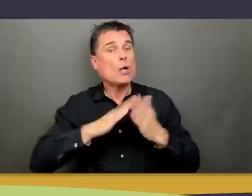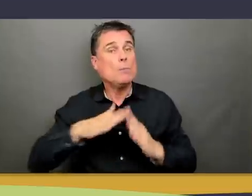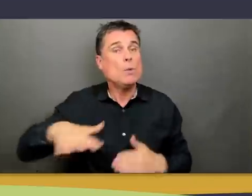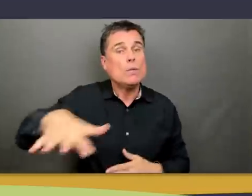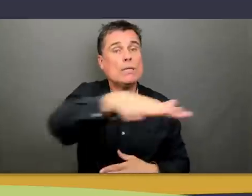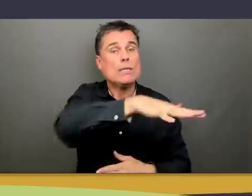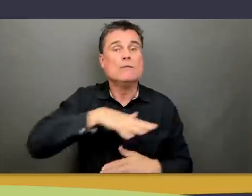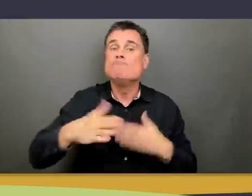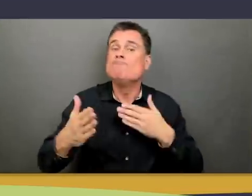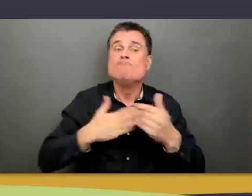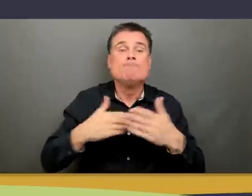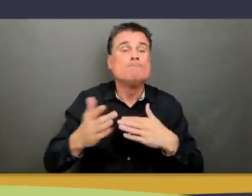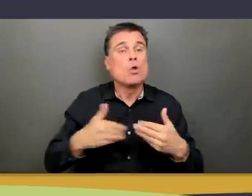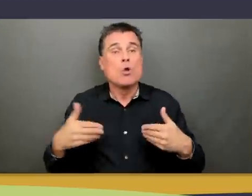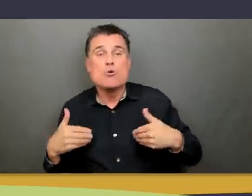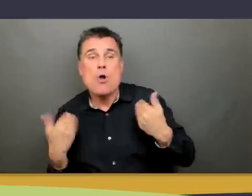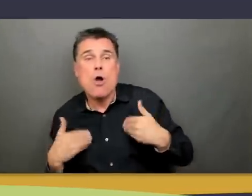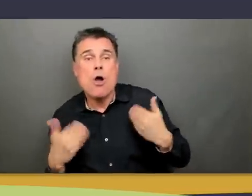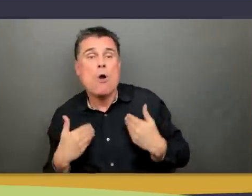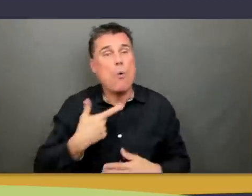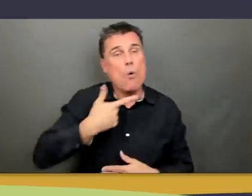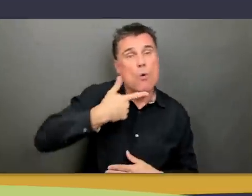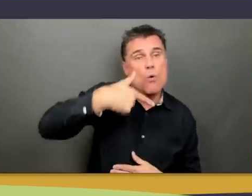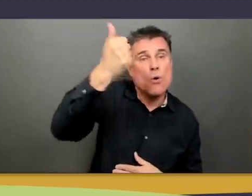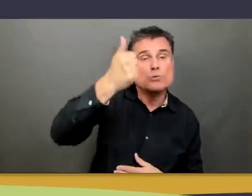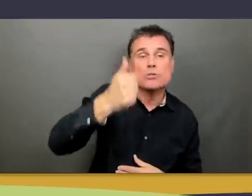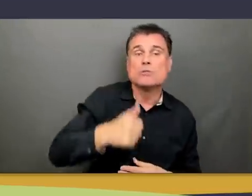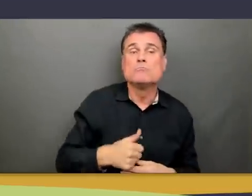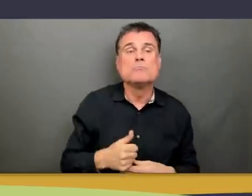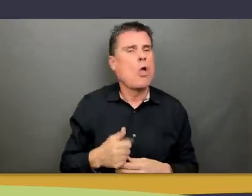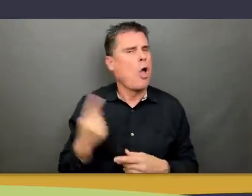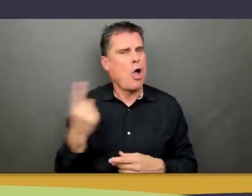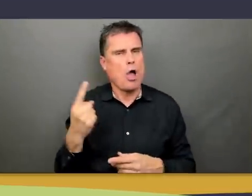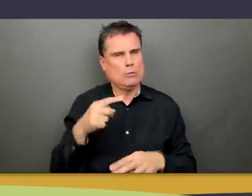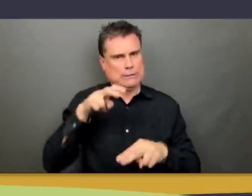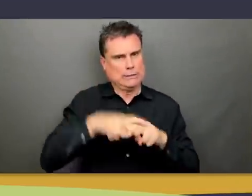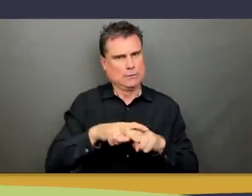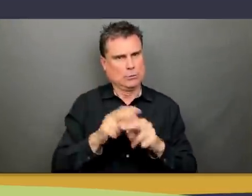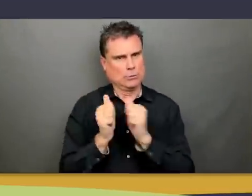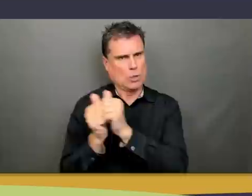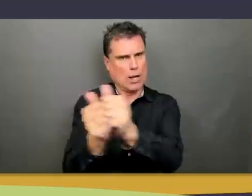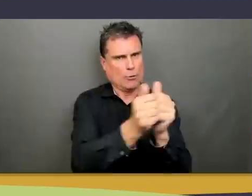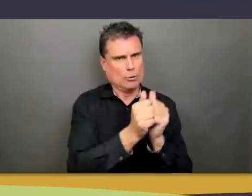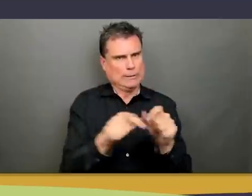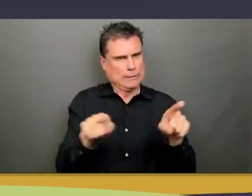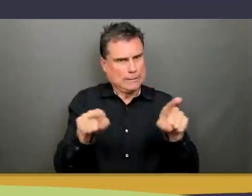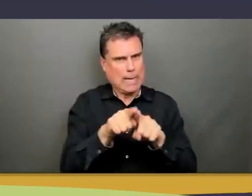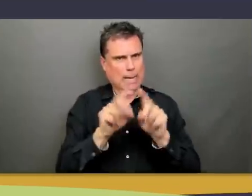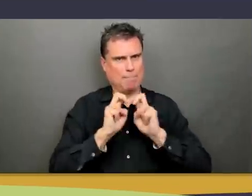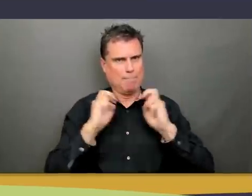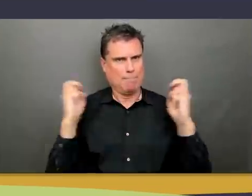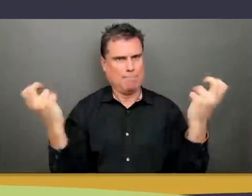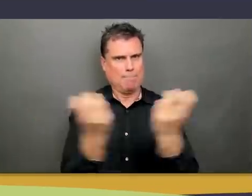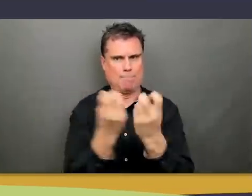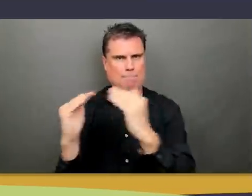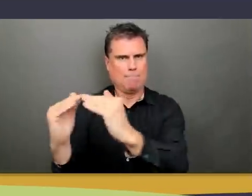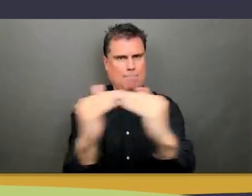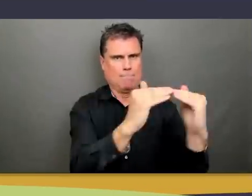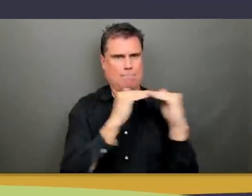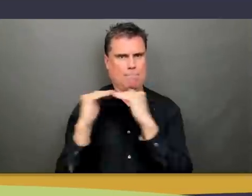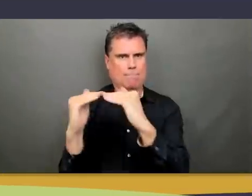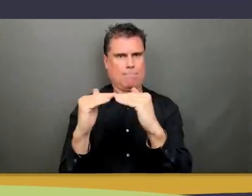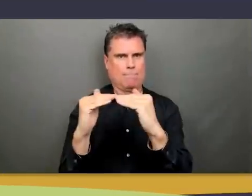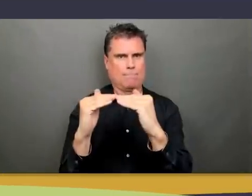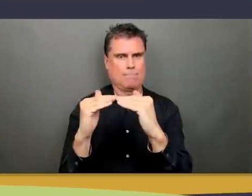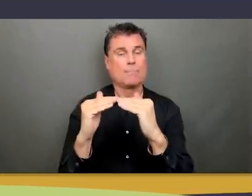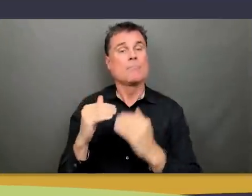think of themselves, they think of the next seven generations. So we are here, humbly here, to raise our hands high. Thank you for acknowledging